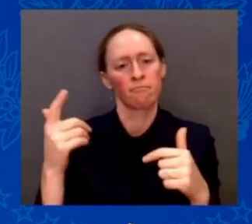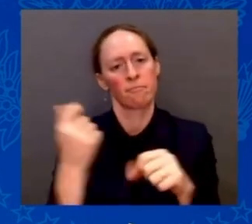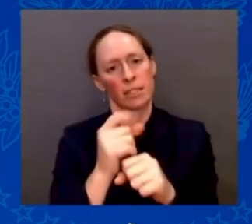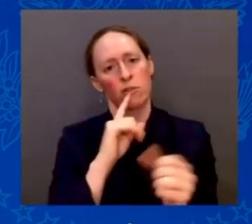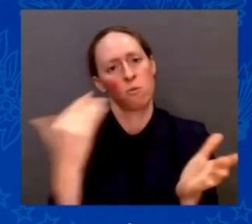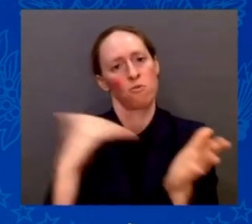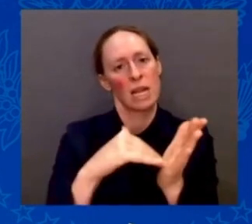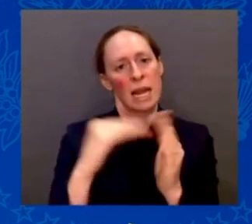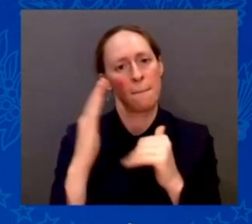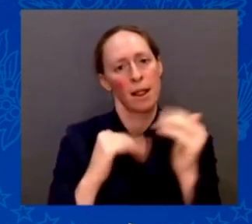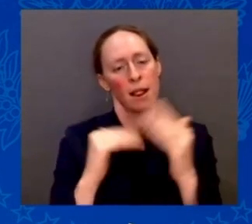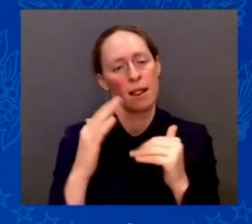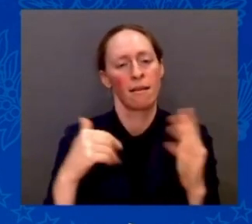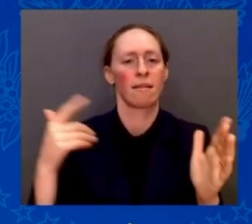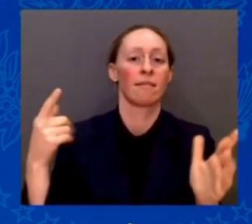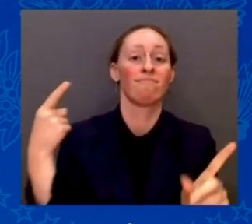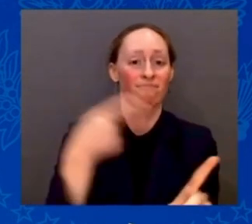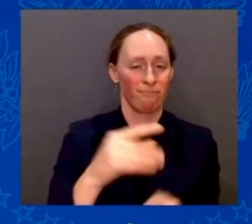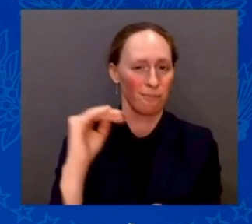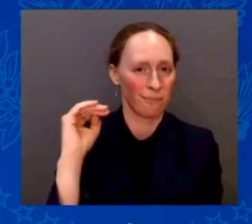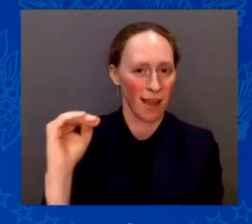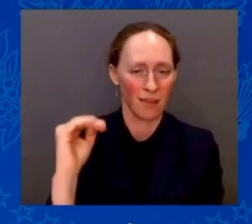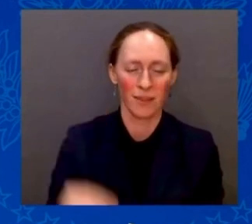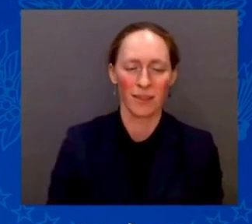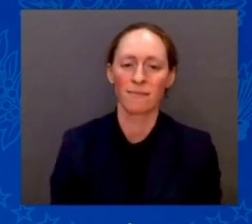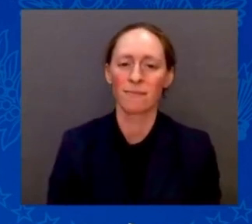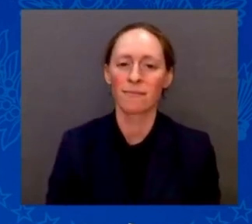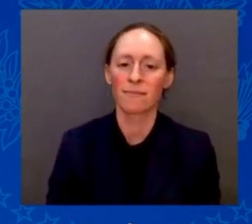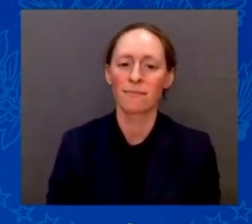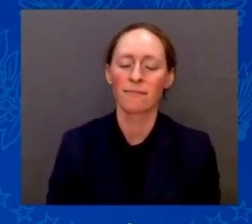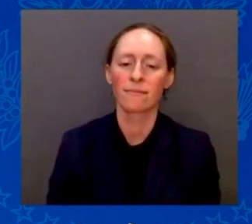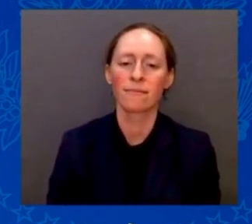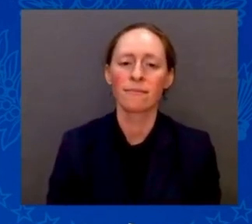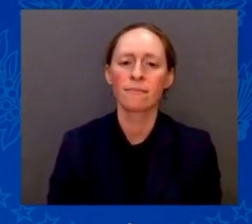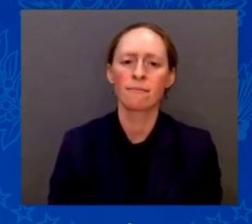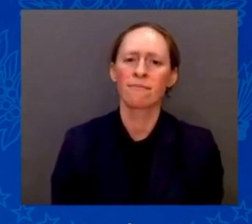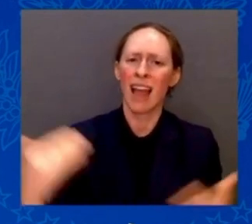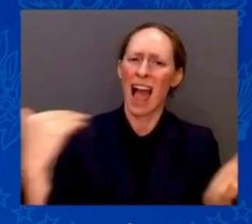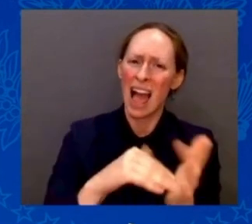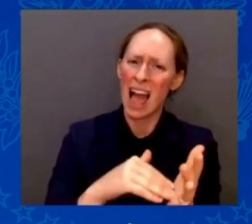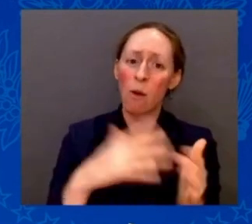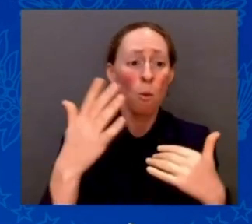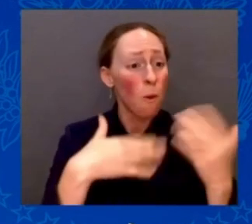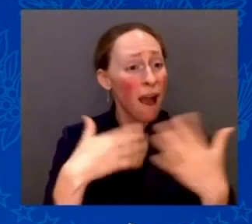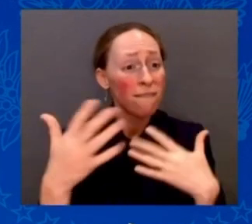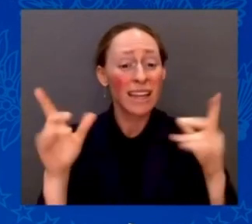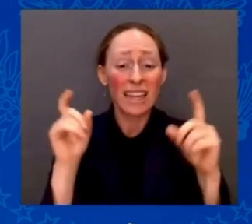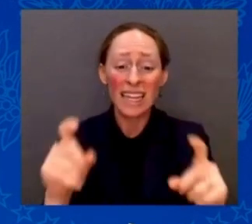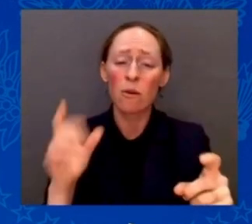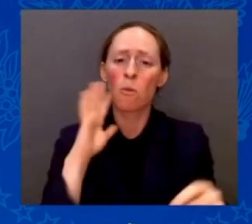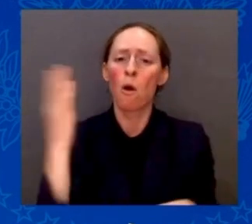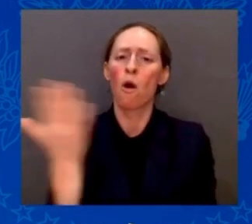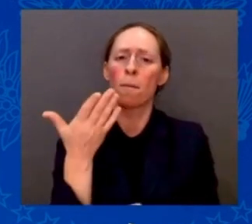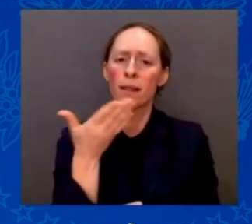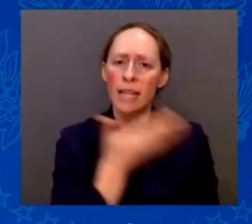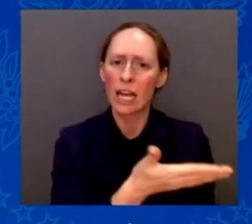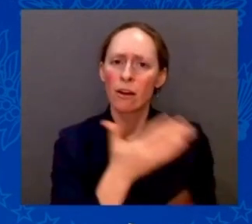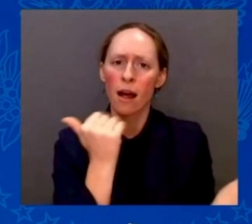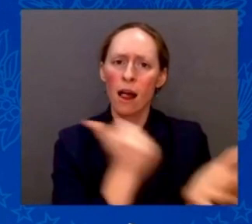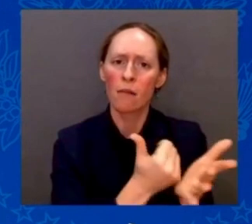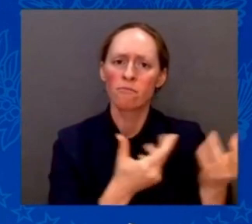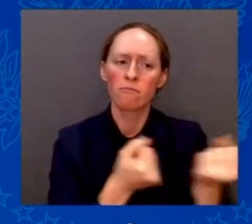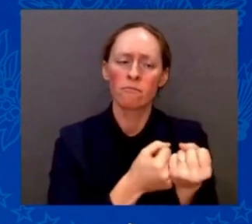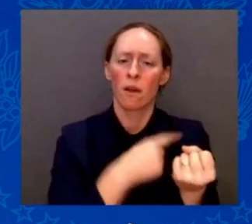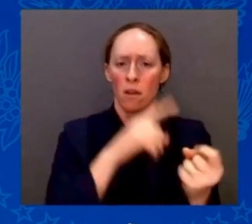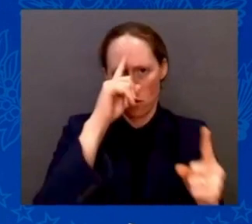government can offer to heal and build back better as fast as possible. You know, he'll be giving me a report virtually on Maui when I walk out